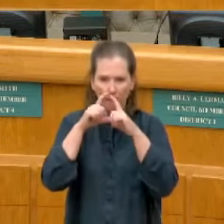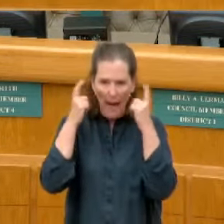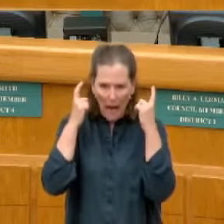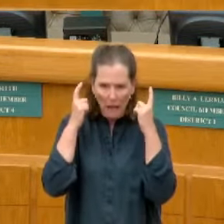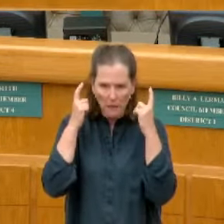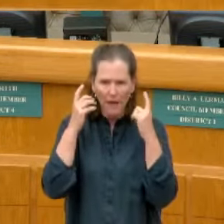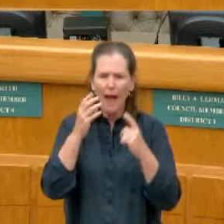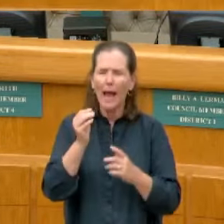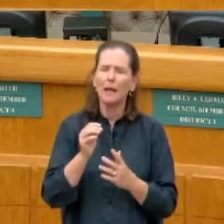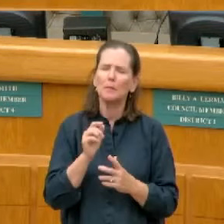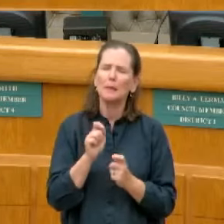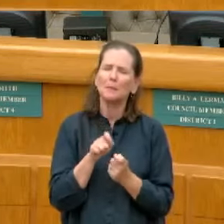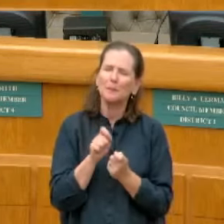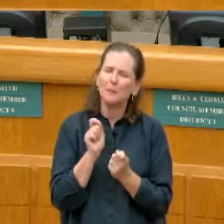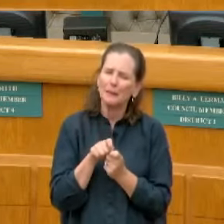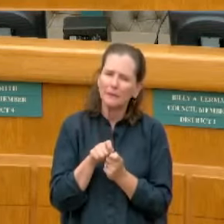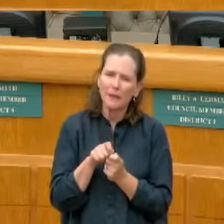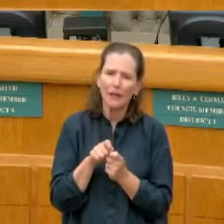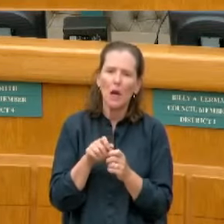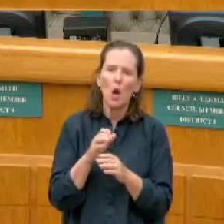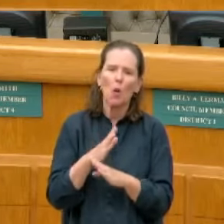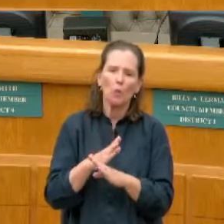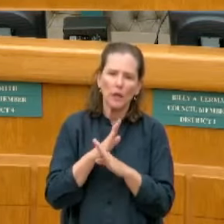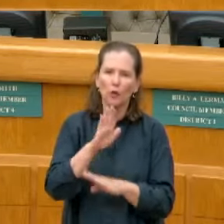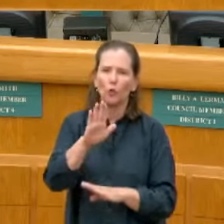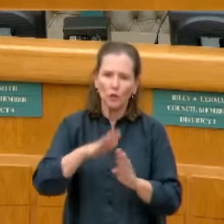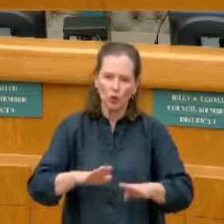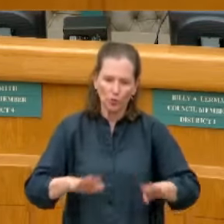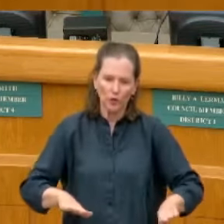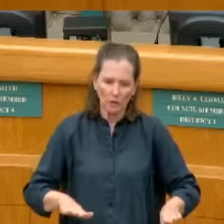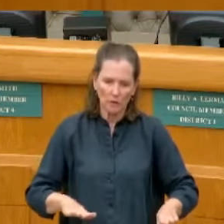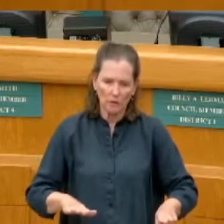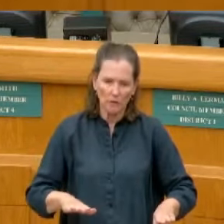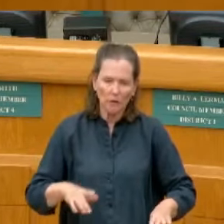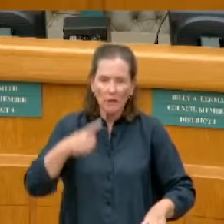your children, especially during this Labor Day weekend.